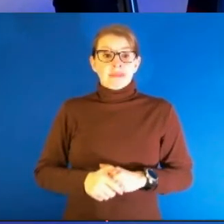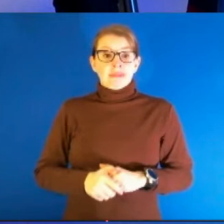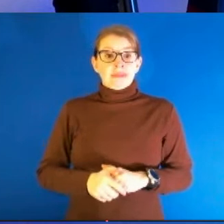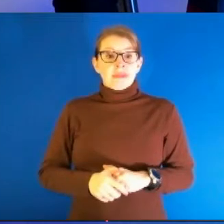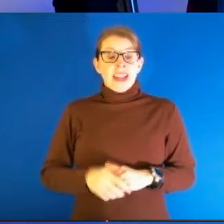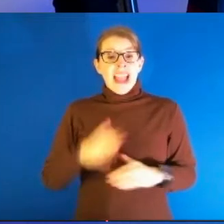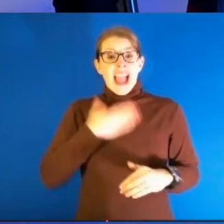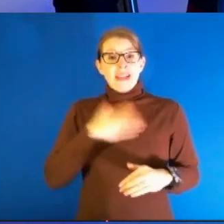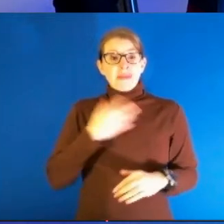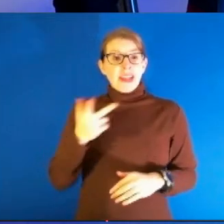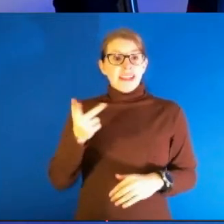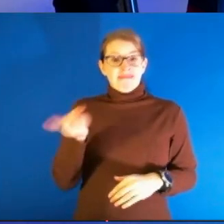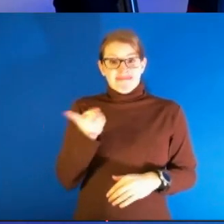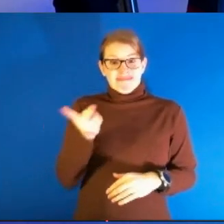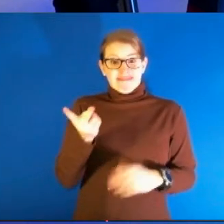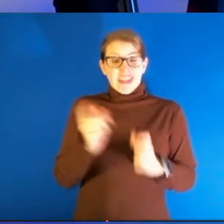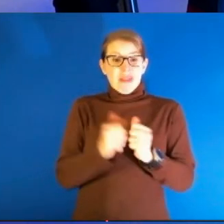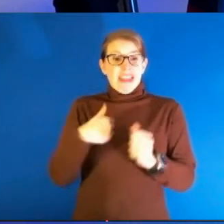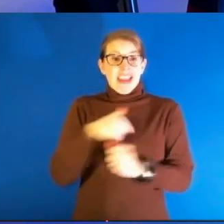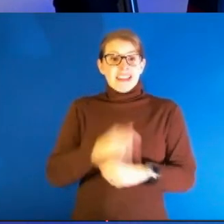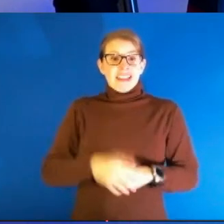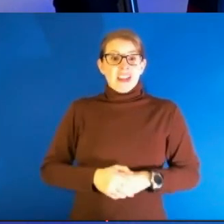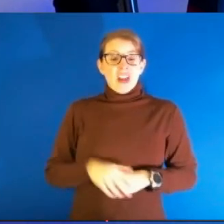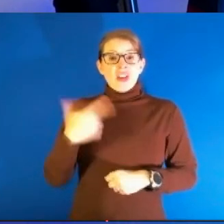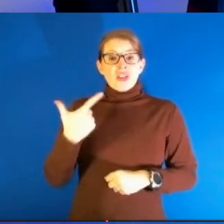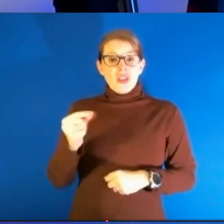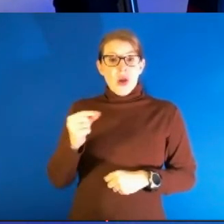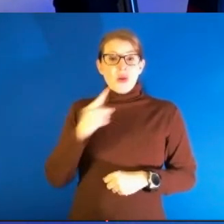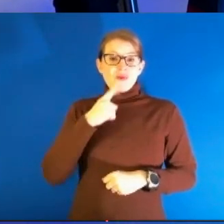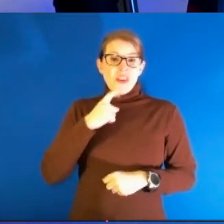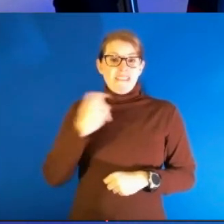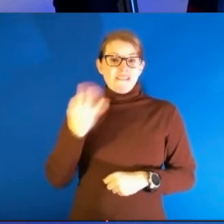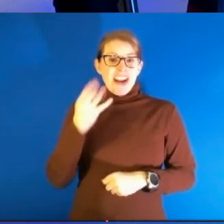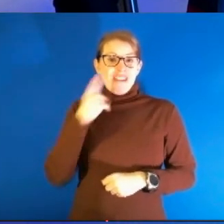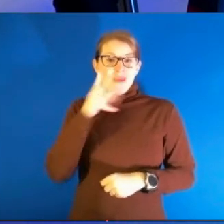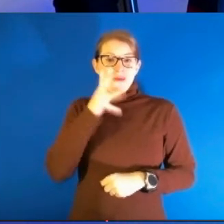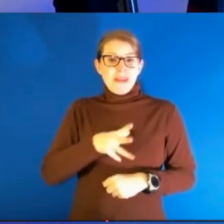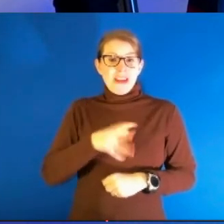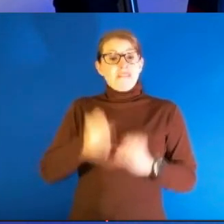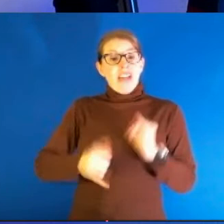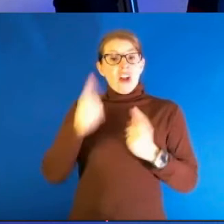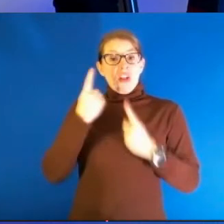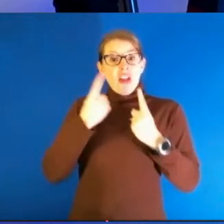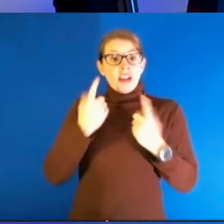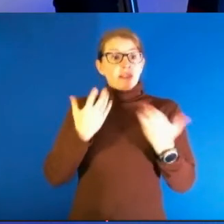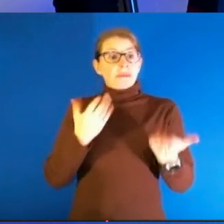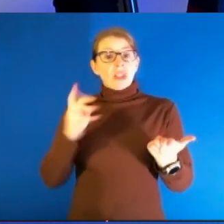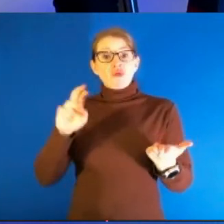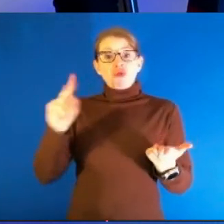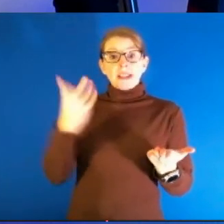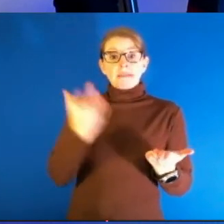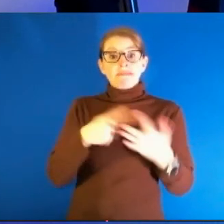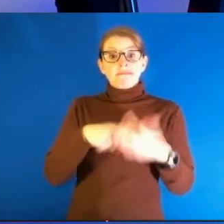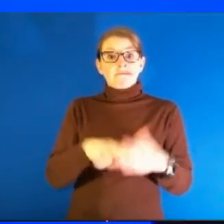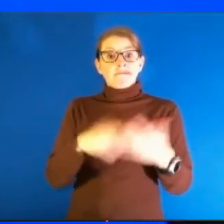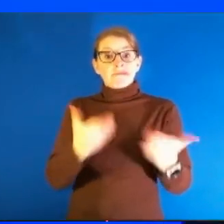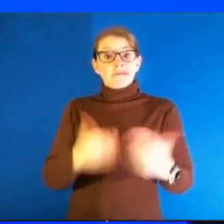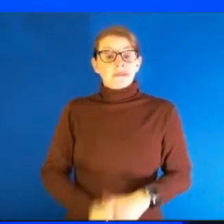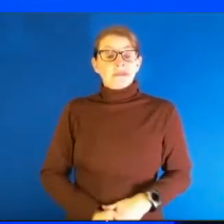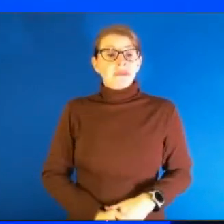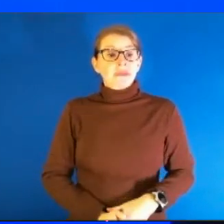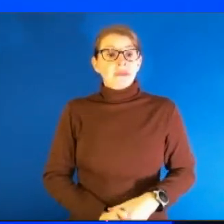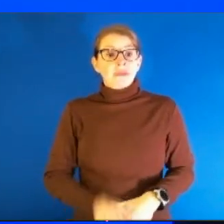Red Friday for women. Yeah. Go Friday, Red. Okay, good. Thanks for doing that. Let's get to our final thoughts. Rick, I'm just going to let you get us started. Go for it.